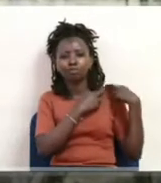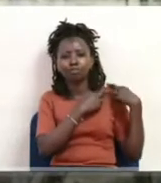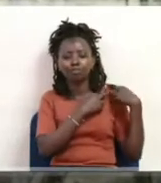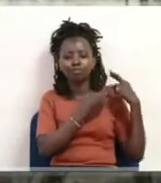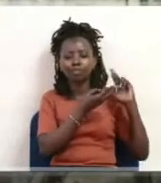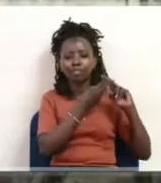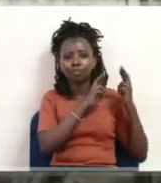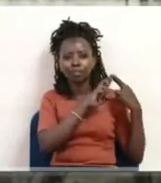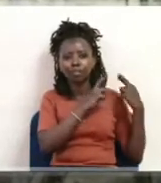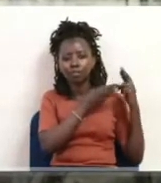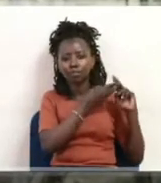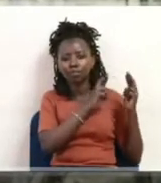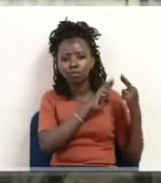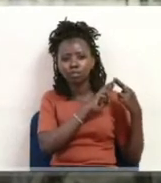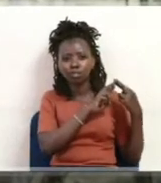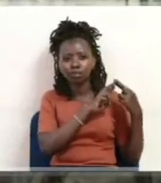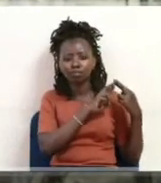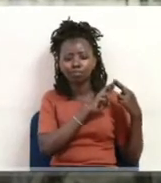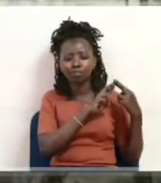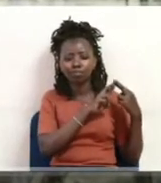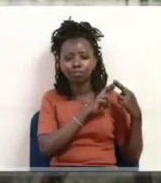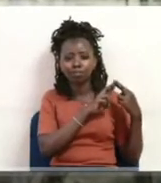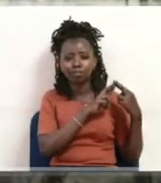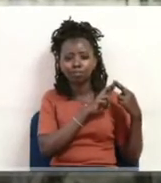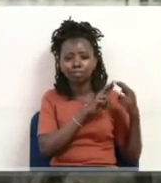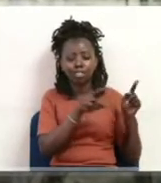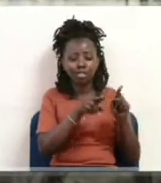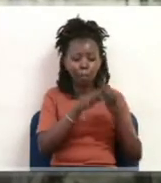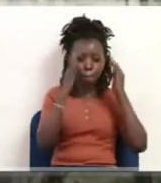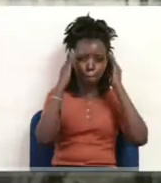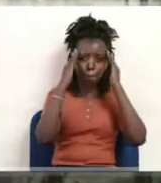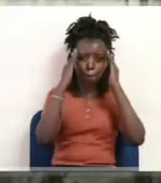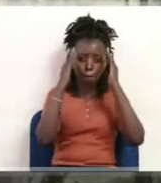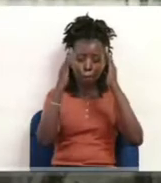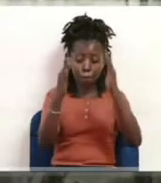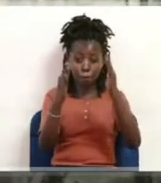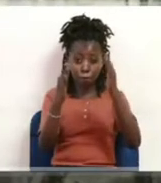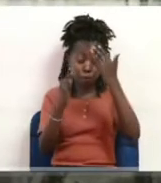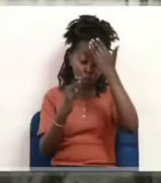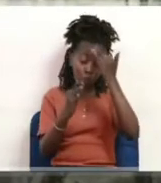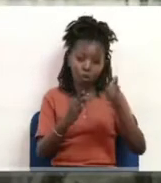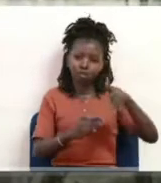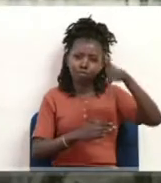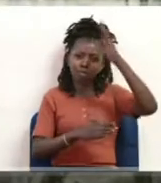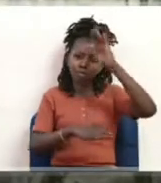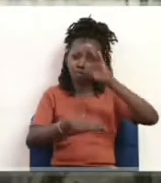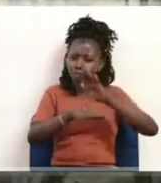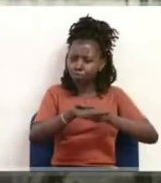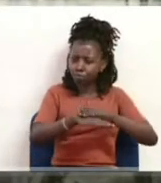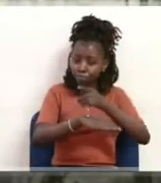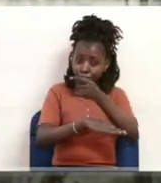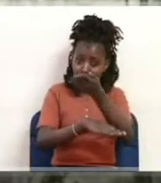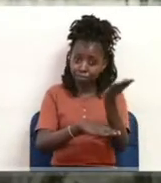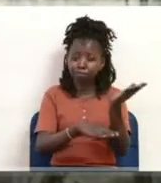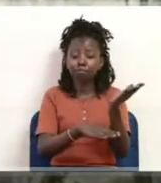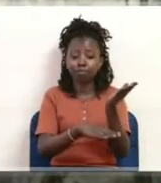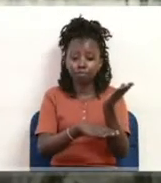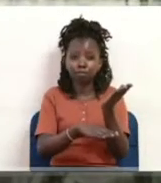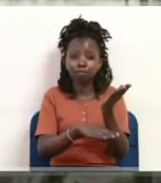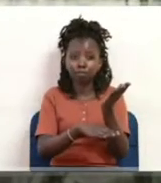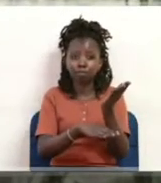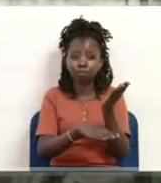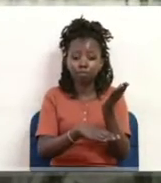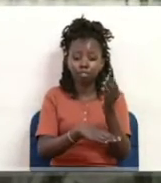I'm saying, intentionally and focused, because he is good for you. Remember where we're saying,